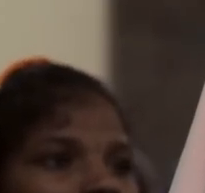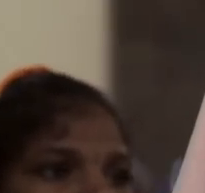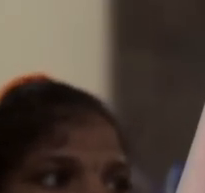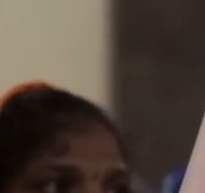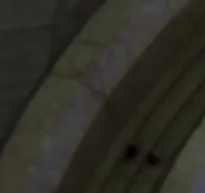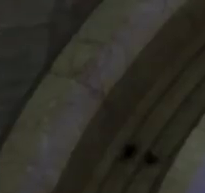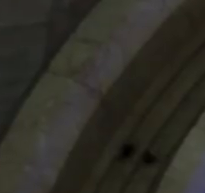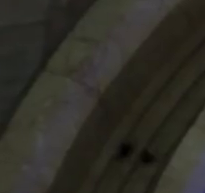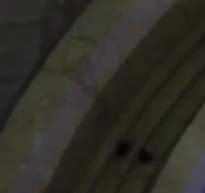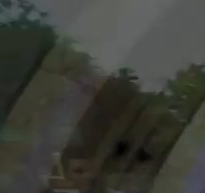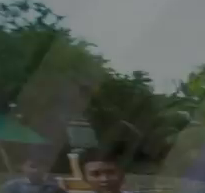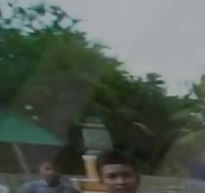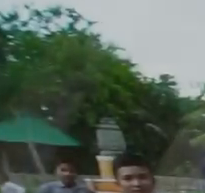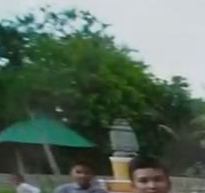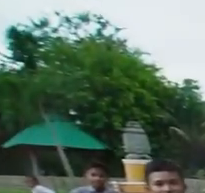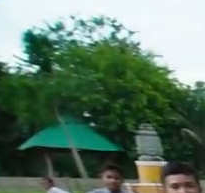catholicmission.org.au.